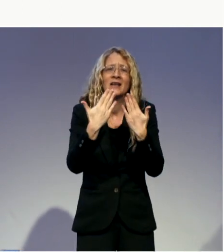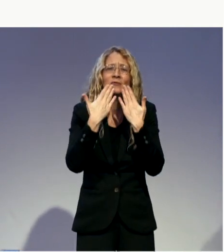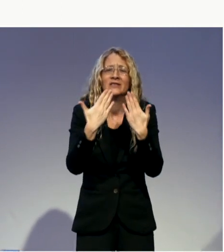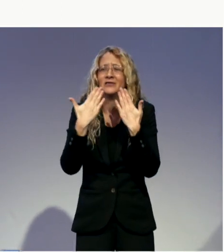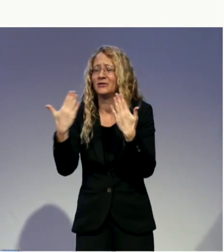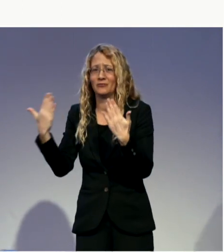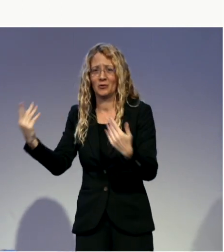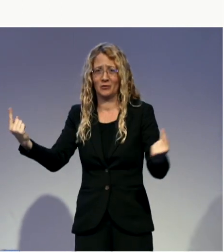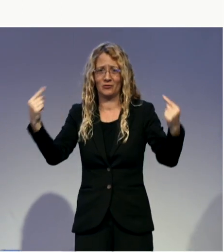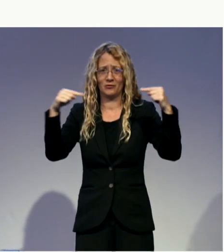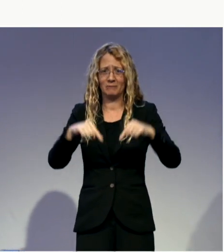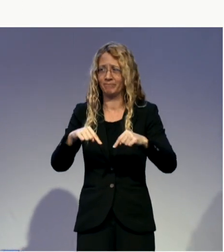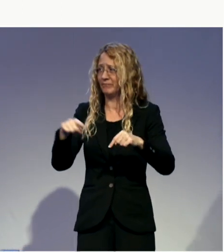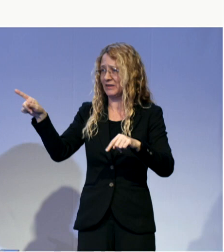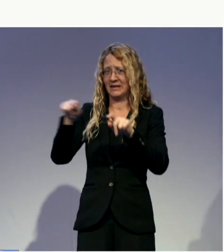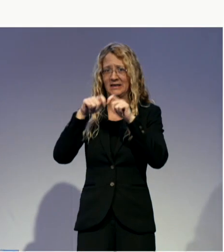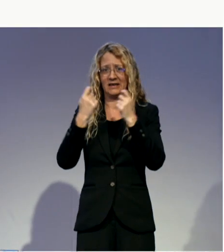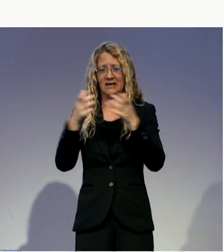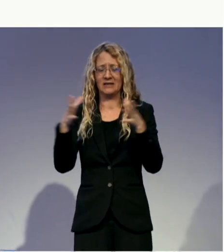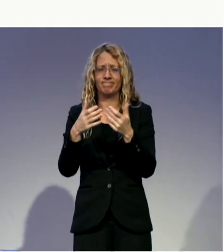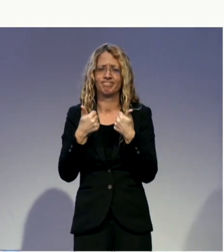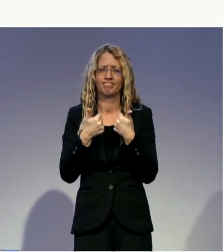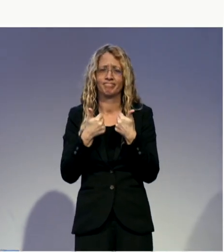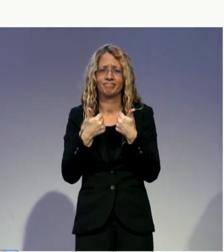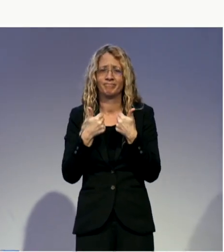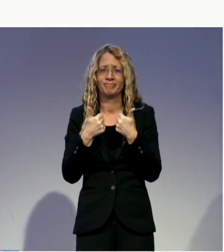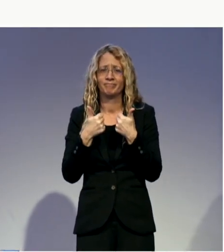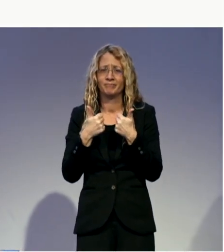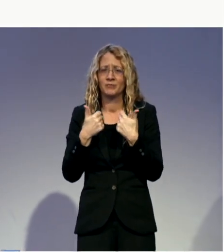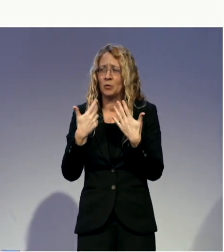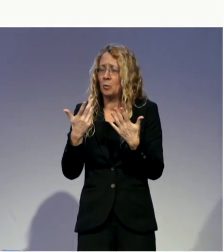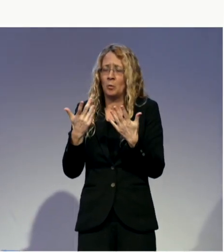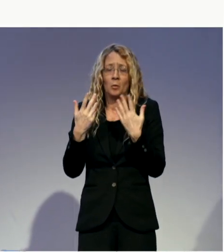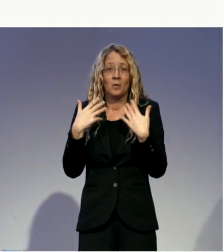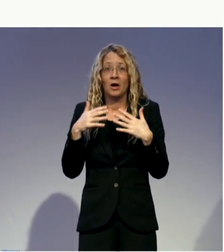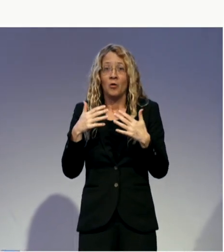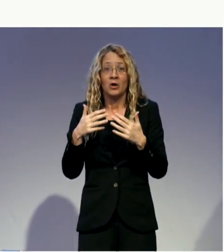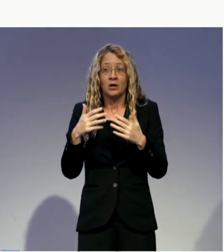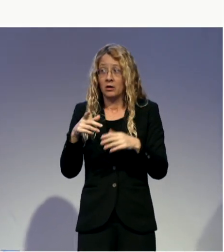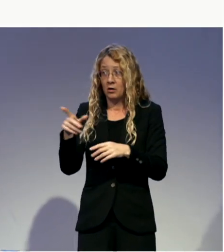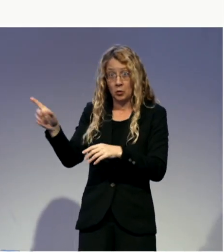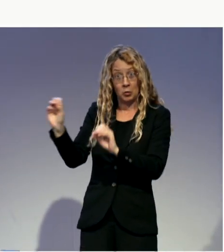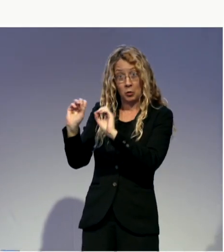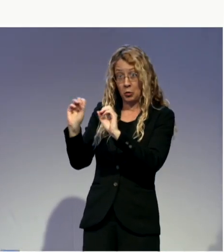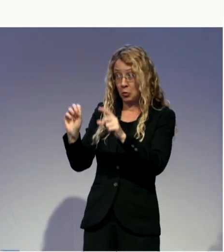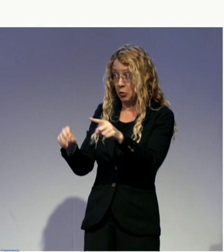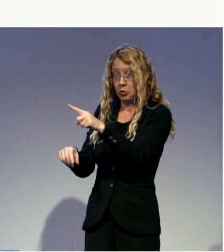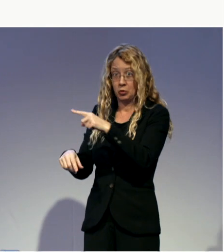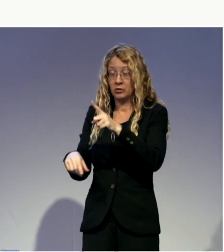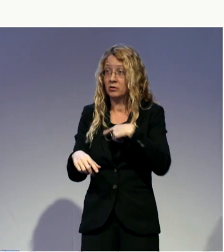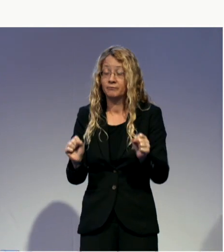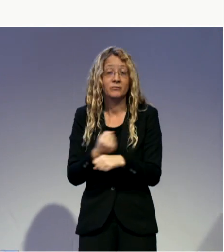joining us. And you were a successful and incredible team. Without you, it would not have been possible. Thank you so